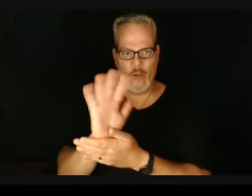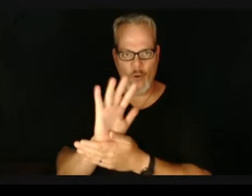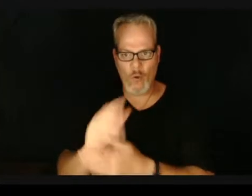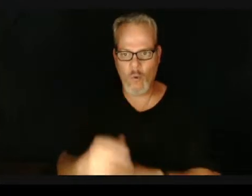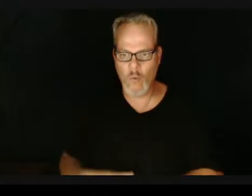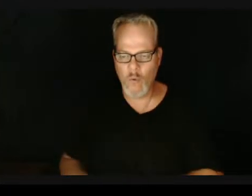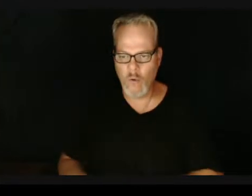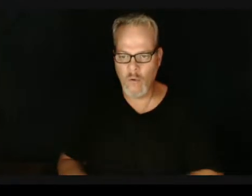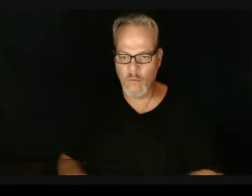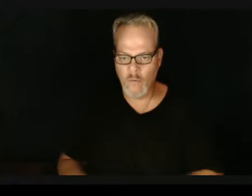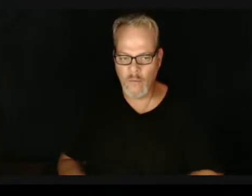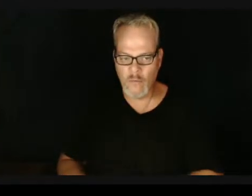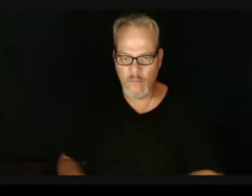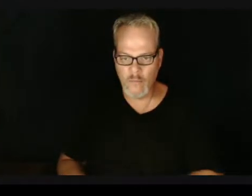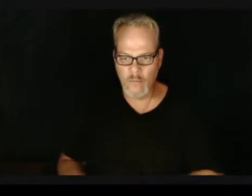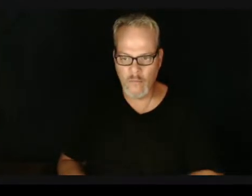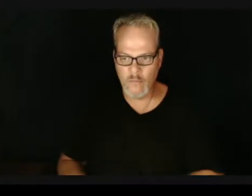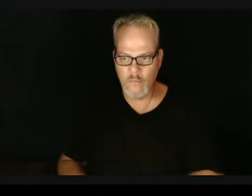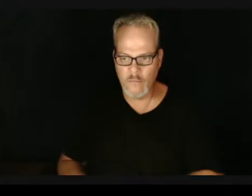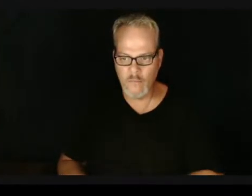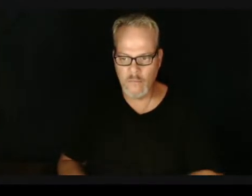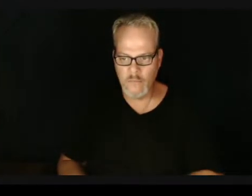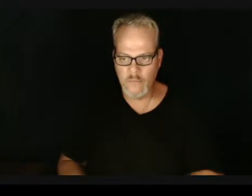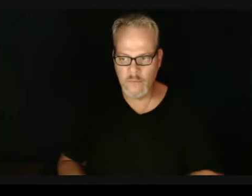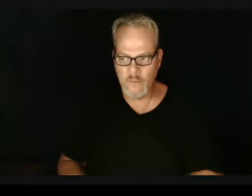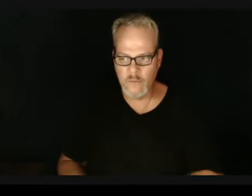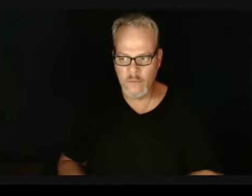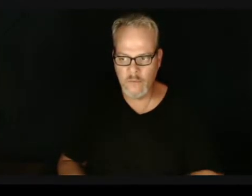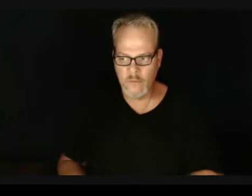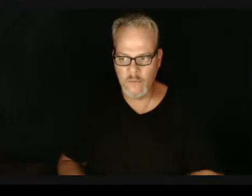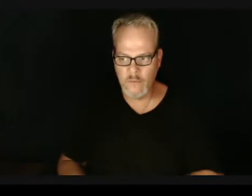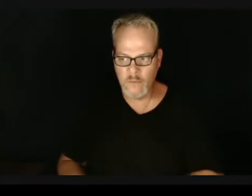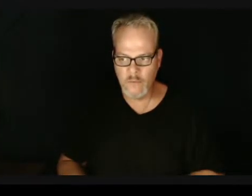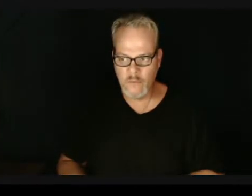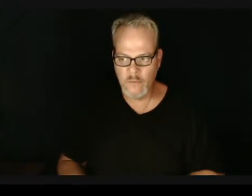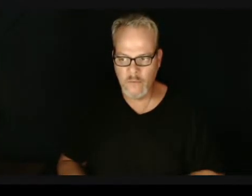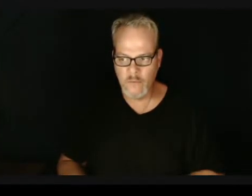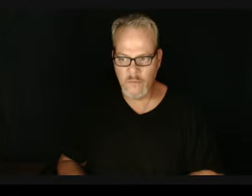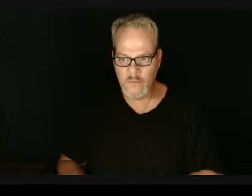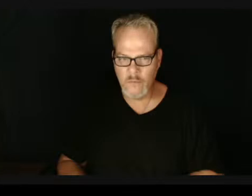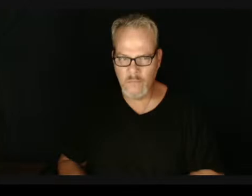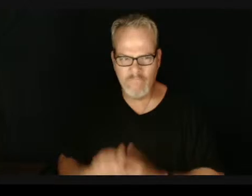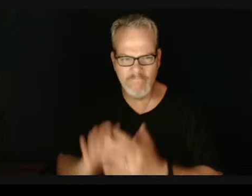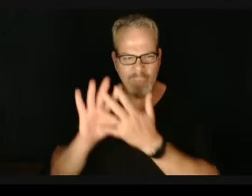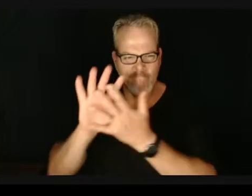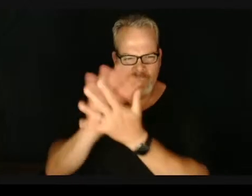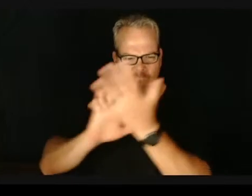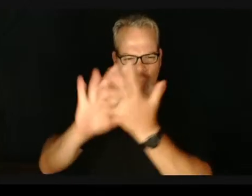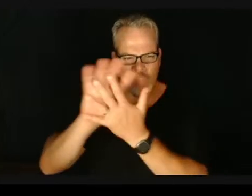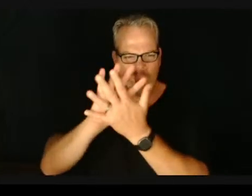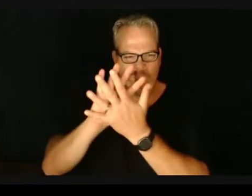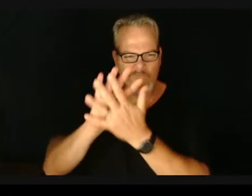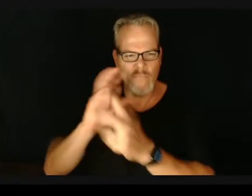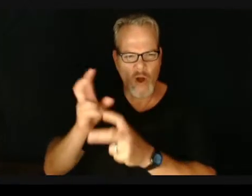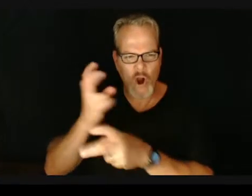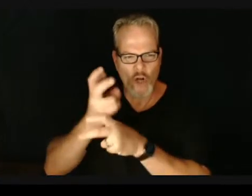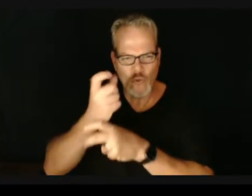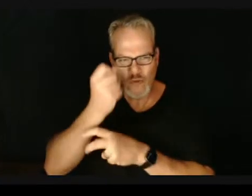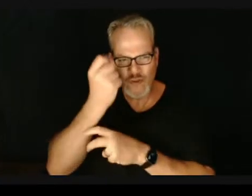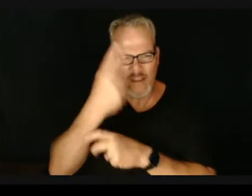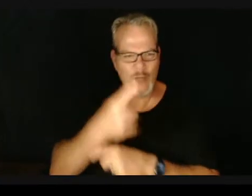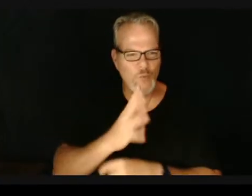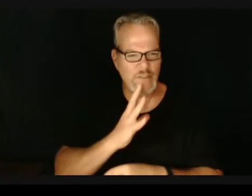See here, you still have the cameras on the edge. South vent only is going up to 14 north vent